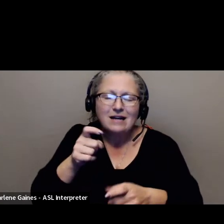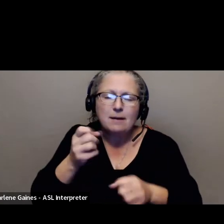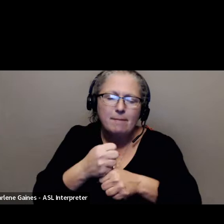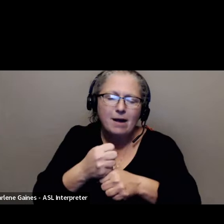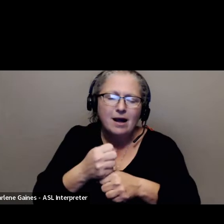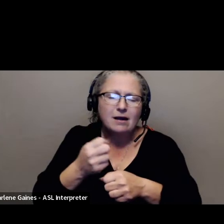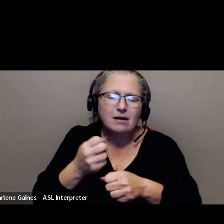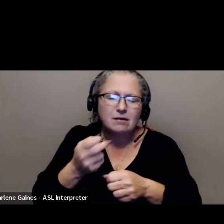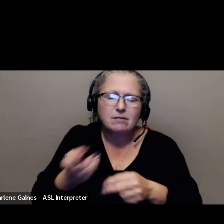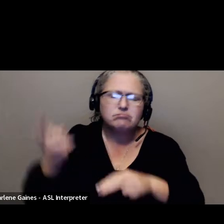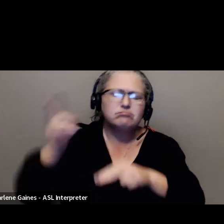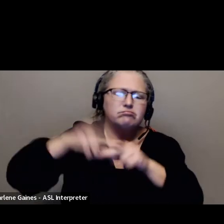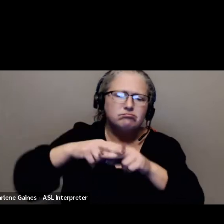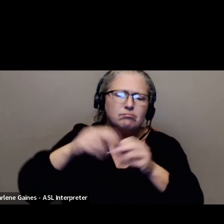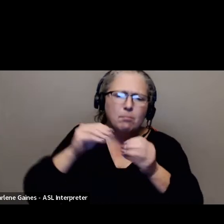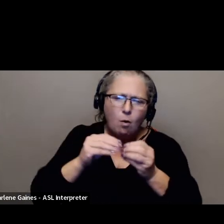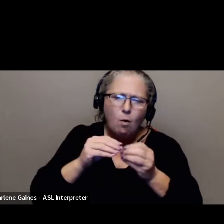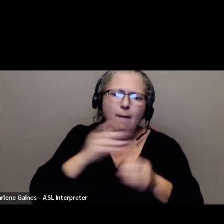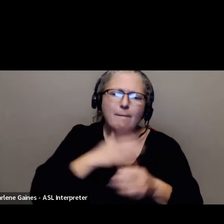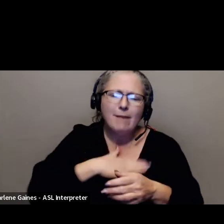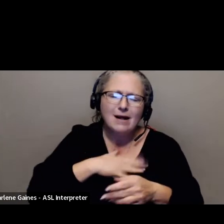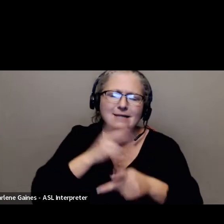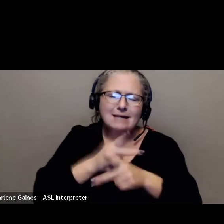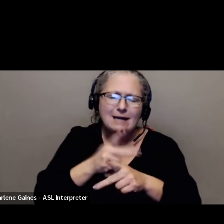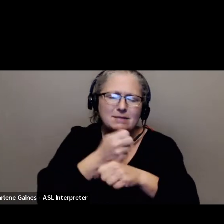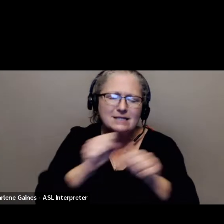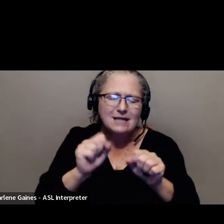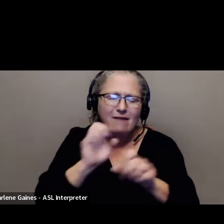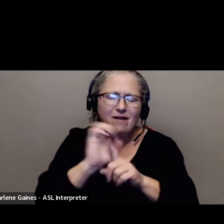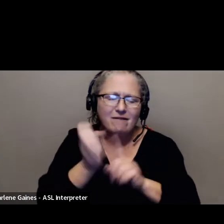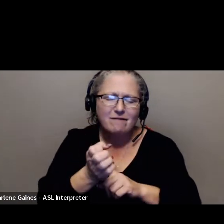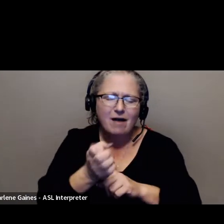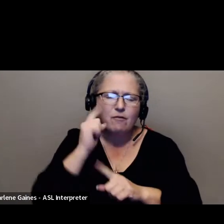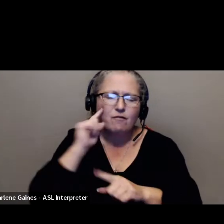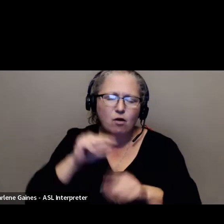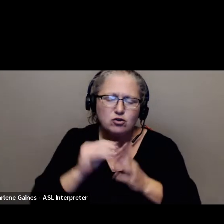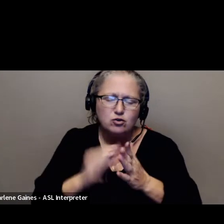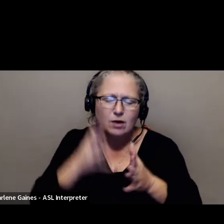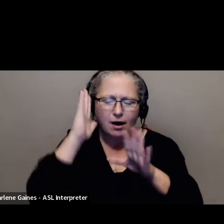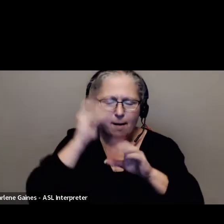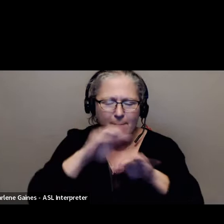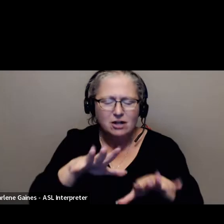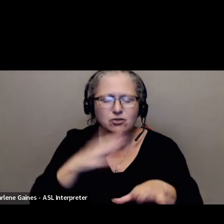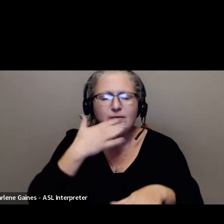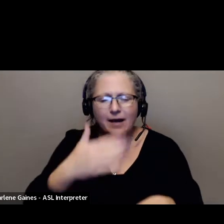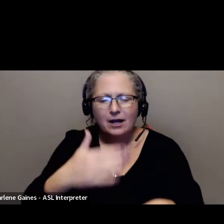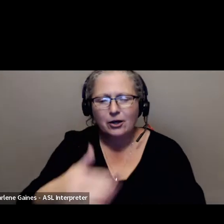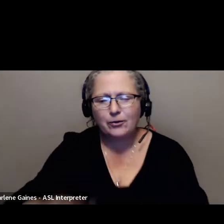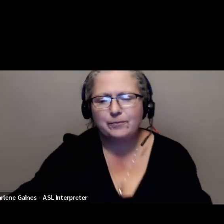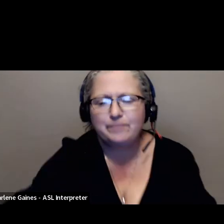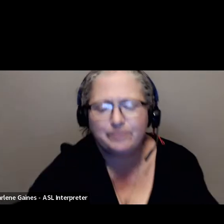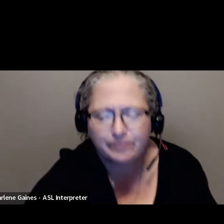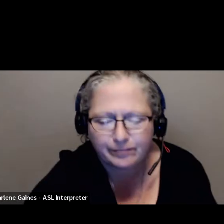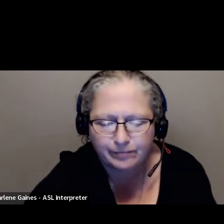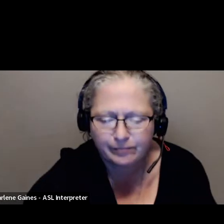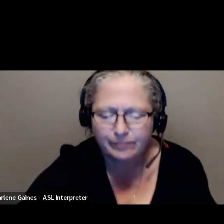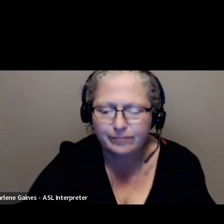to enrich it. Please keep this a safe environment for our students. God bless you all. Thanks. Thank you.